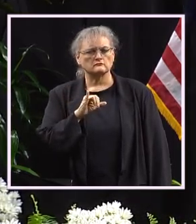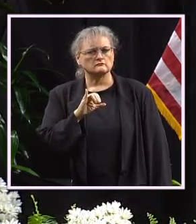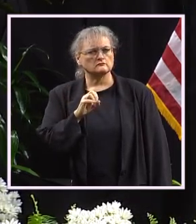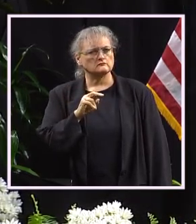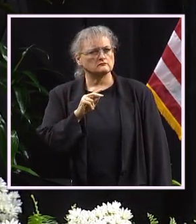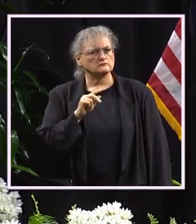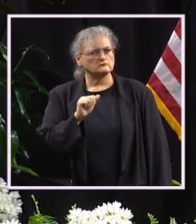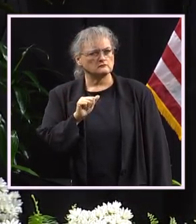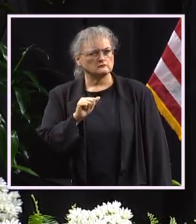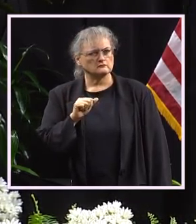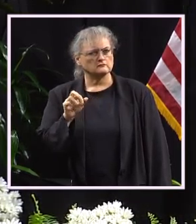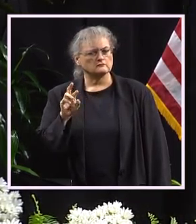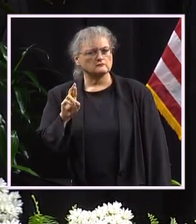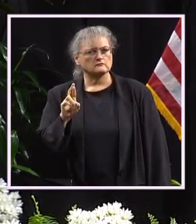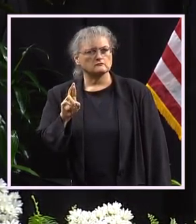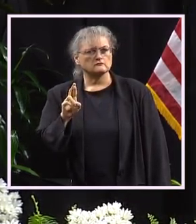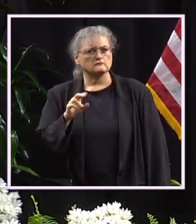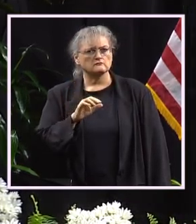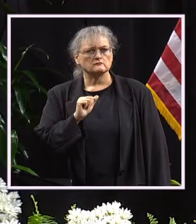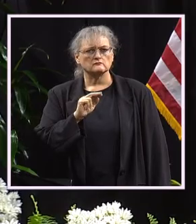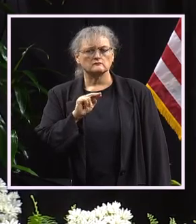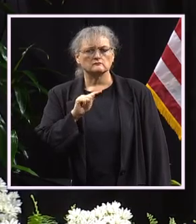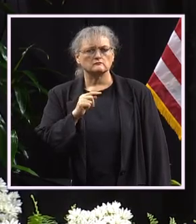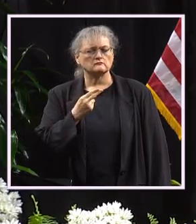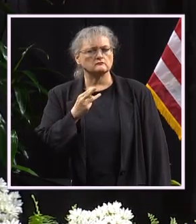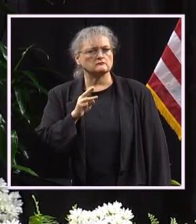Brianna Celeste Ramirez. Angela Sarai